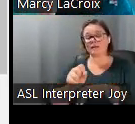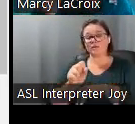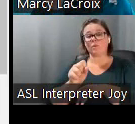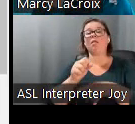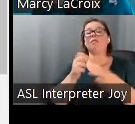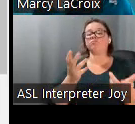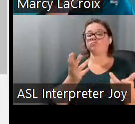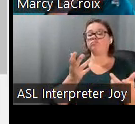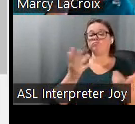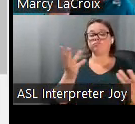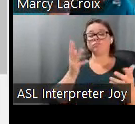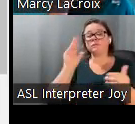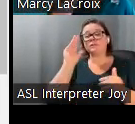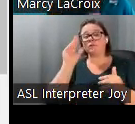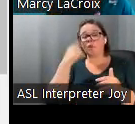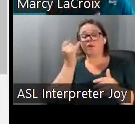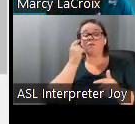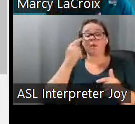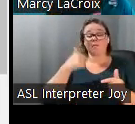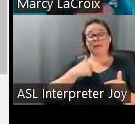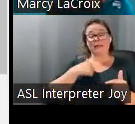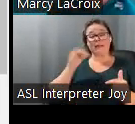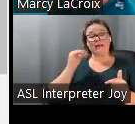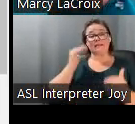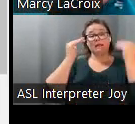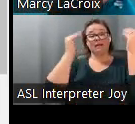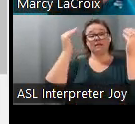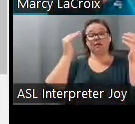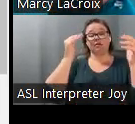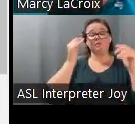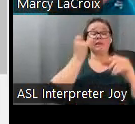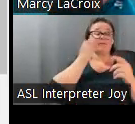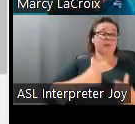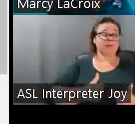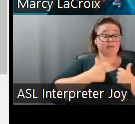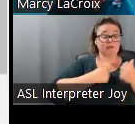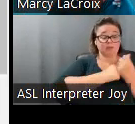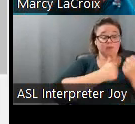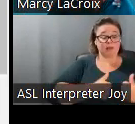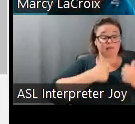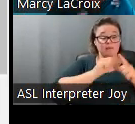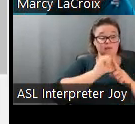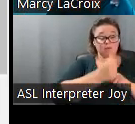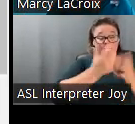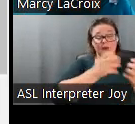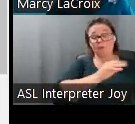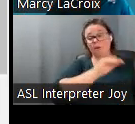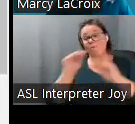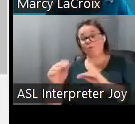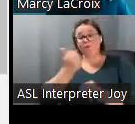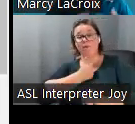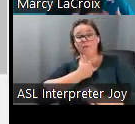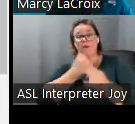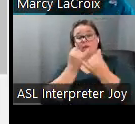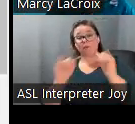look like for me as an adult to move out of a supported living situation and living on my own so I can plan